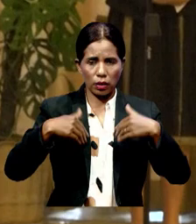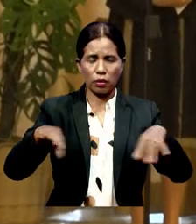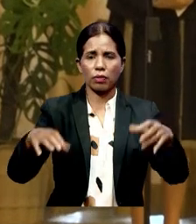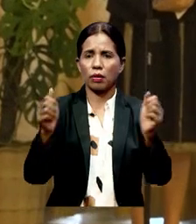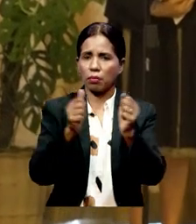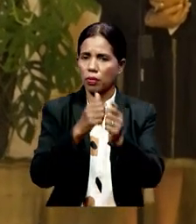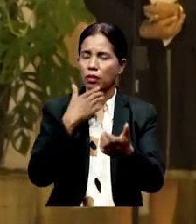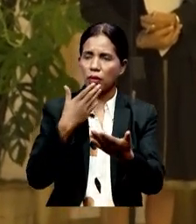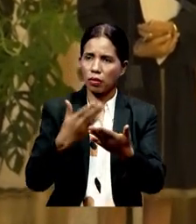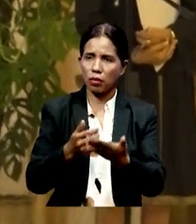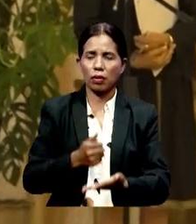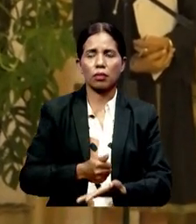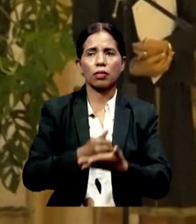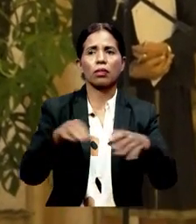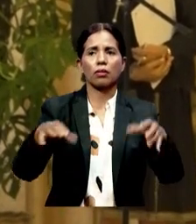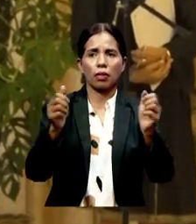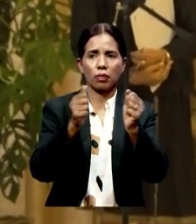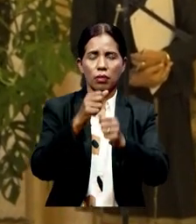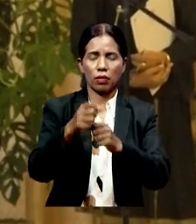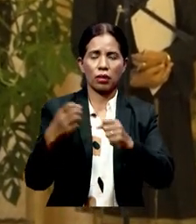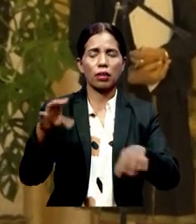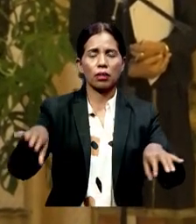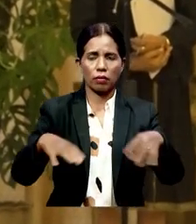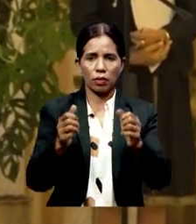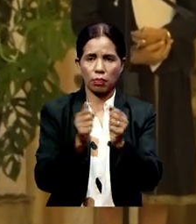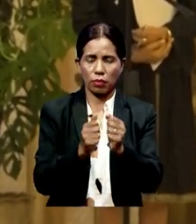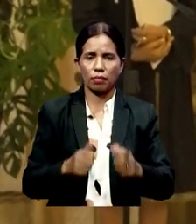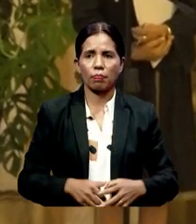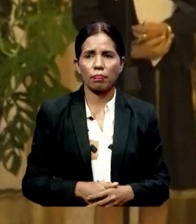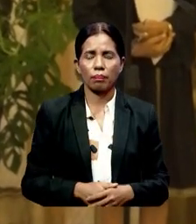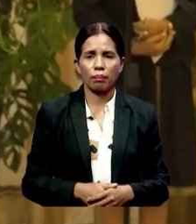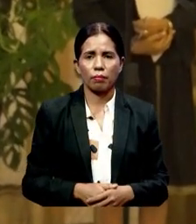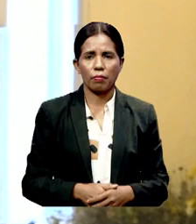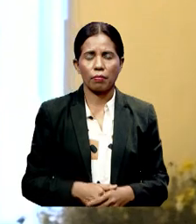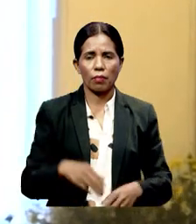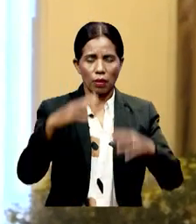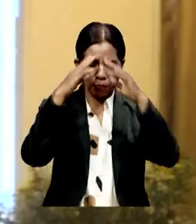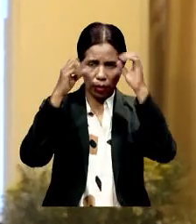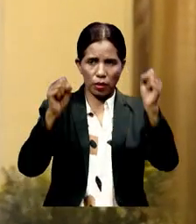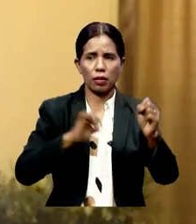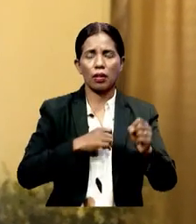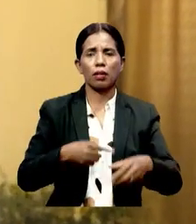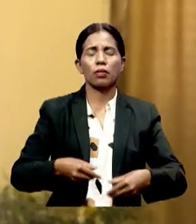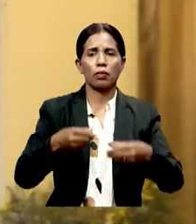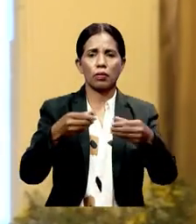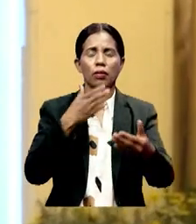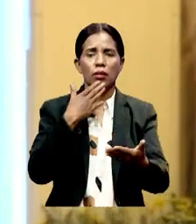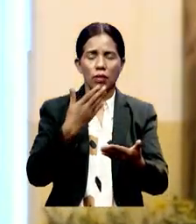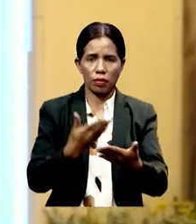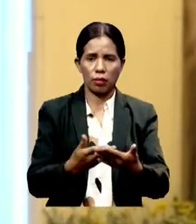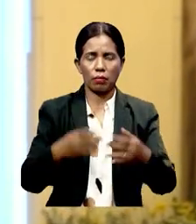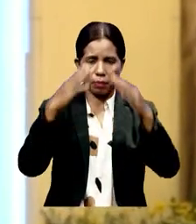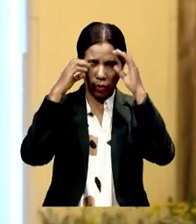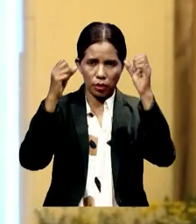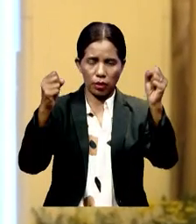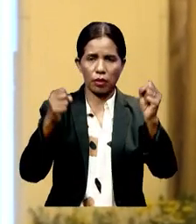colaboração na BDA com o serviço remoto durante o mandato. Mr. President, it has been an honor to work with you as the President,